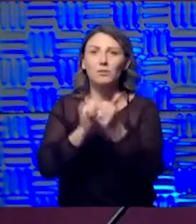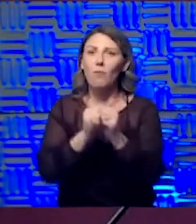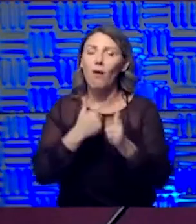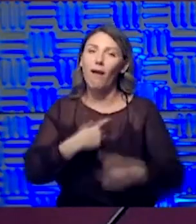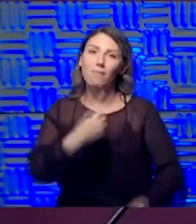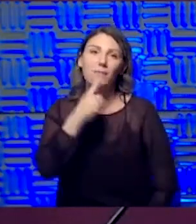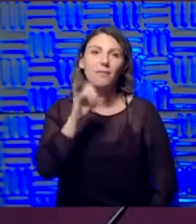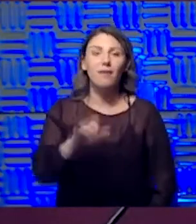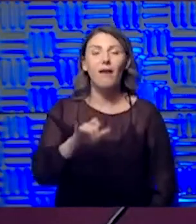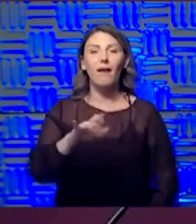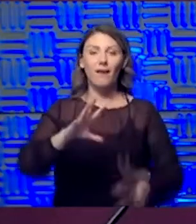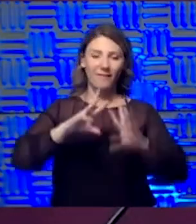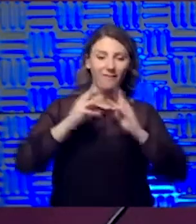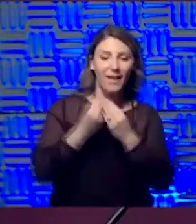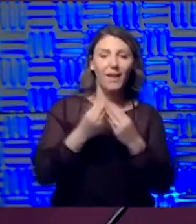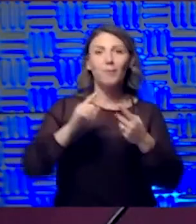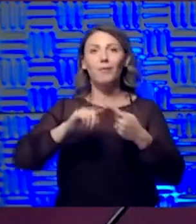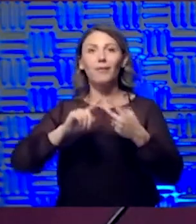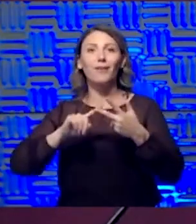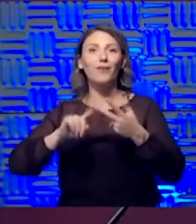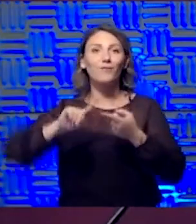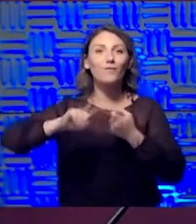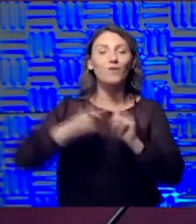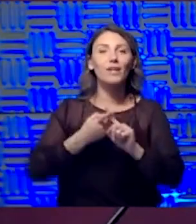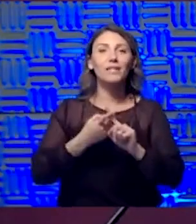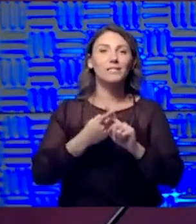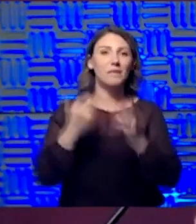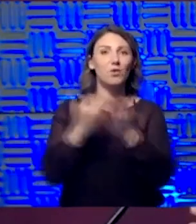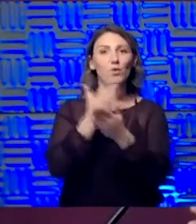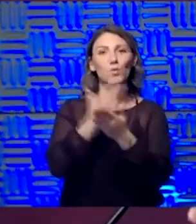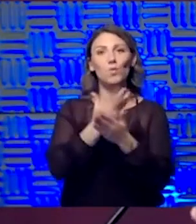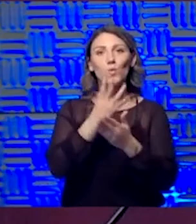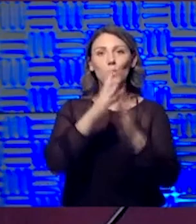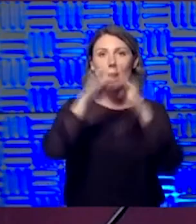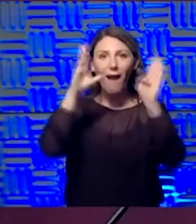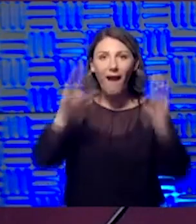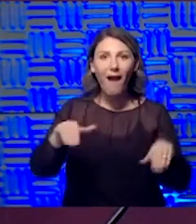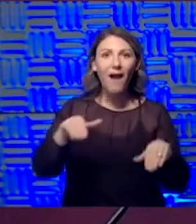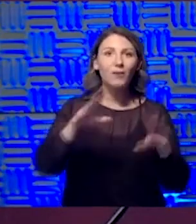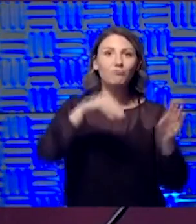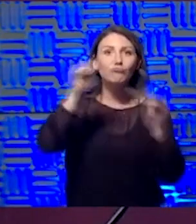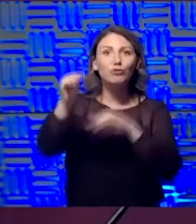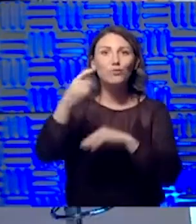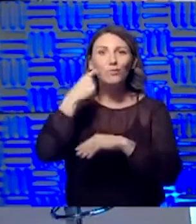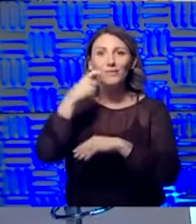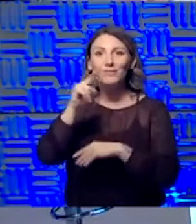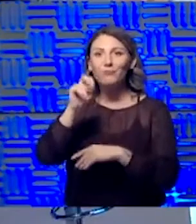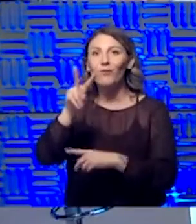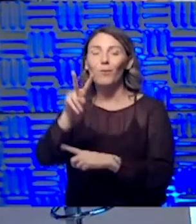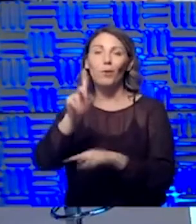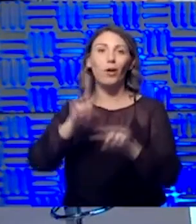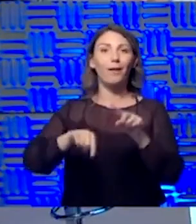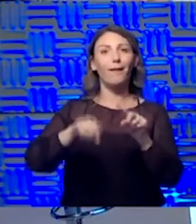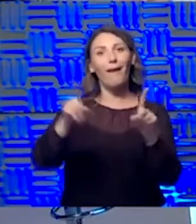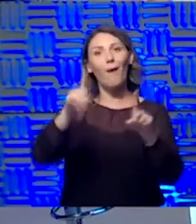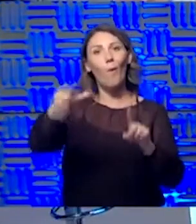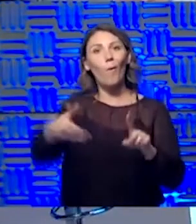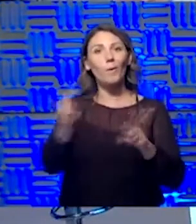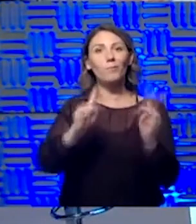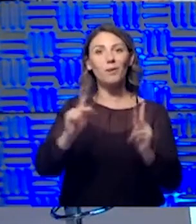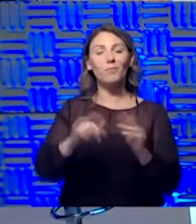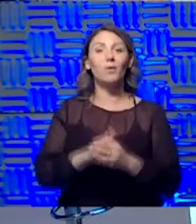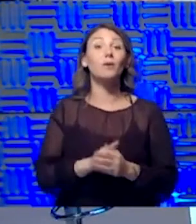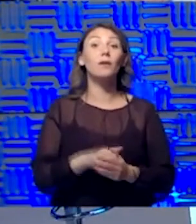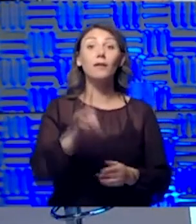family and friends. And had a new house we moved into in November and really can't entertain, so that's really hard. So yeah, Dana.